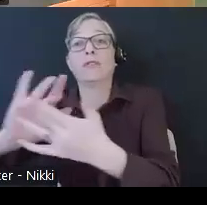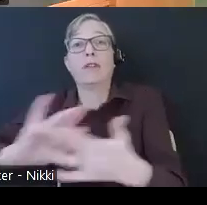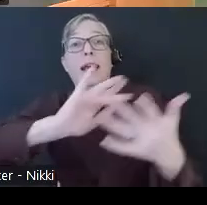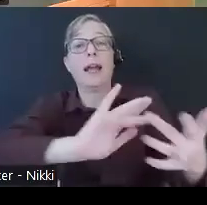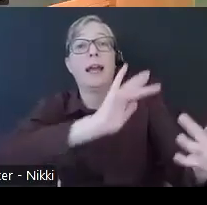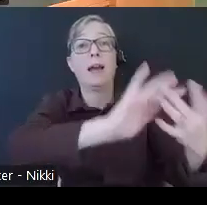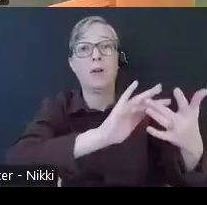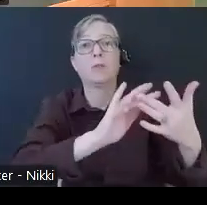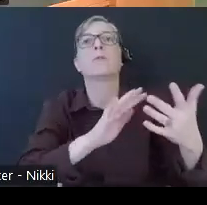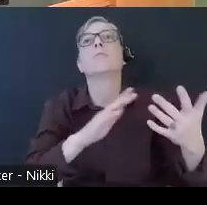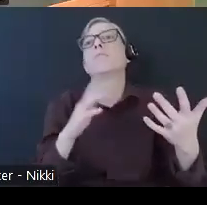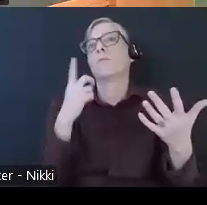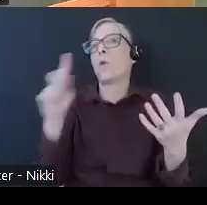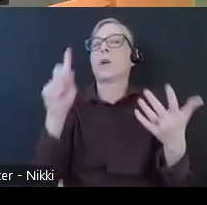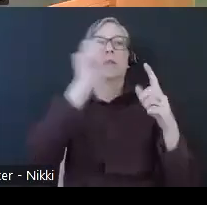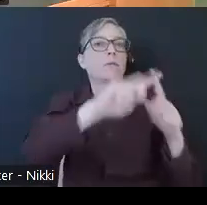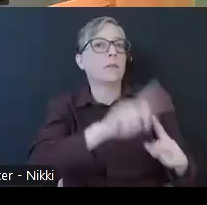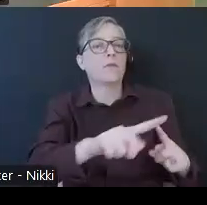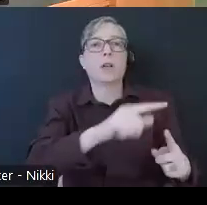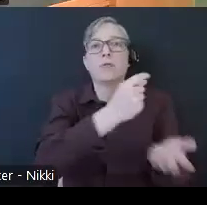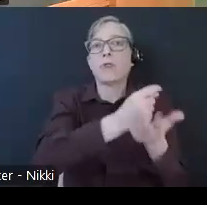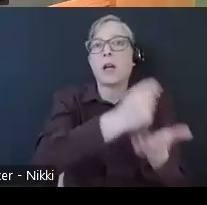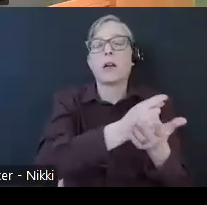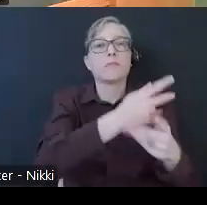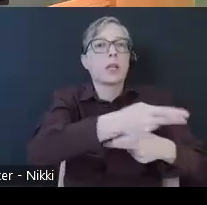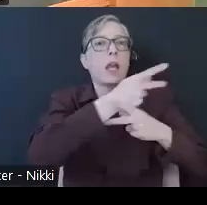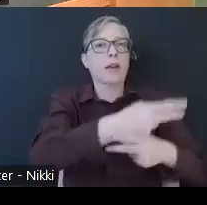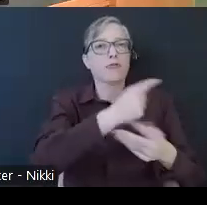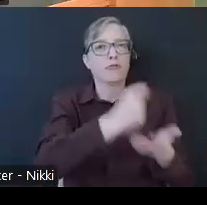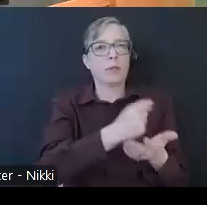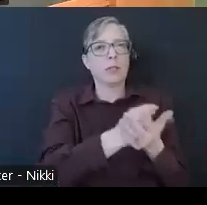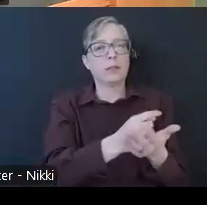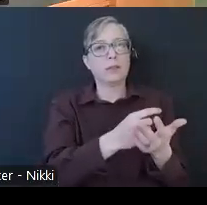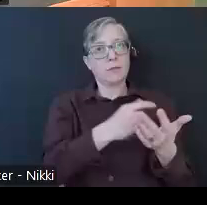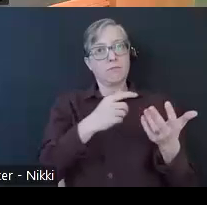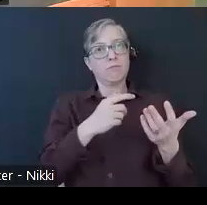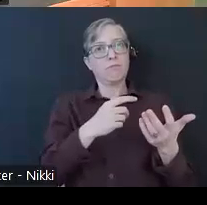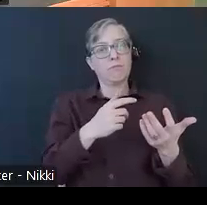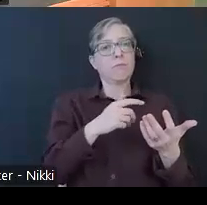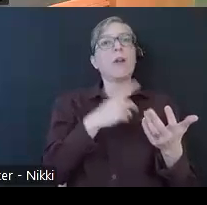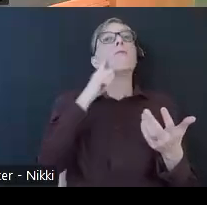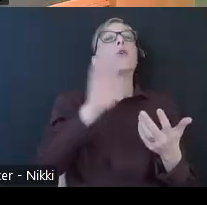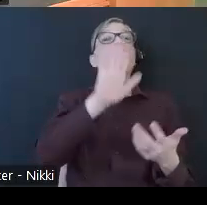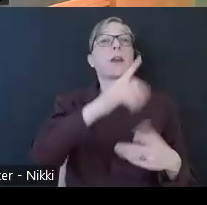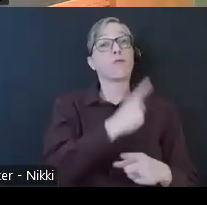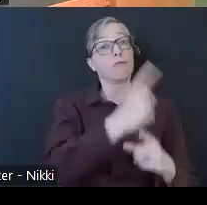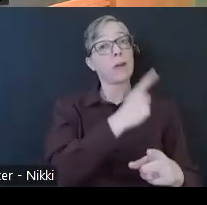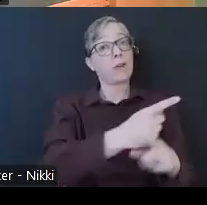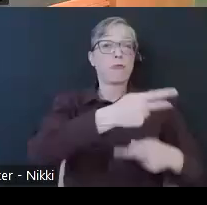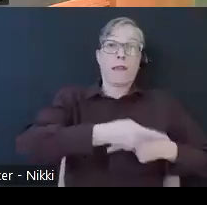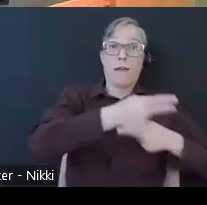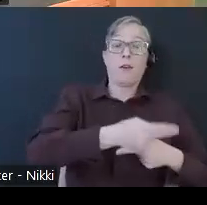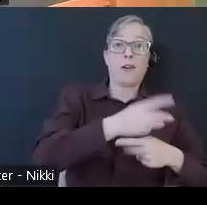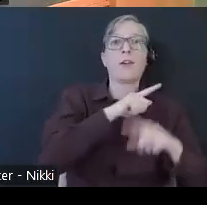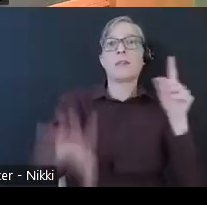anticoagulation, diabetes care, or antidepressant care, with specialty backup. And this model